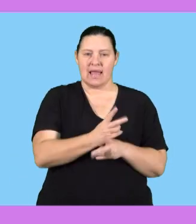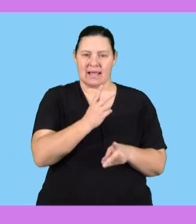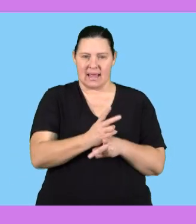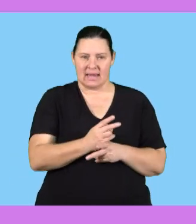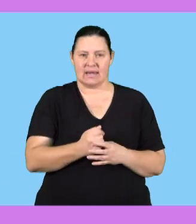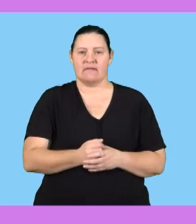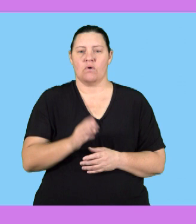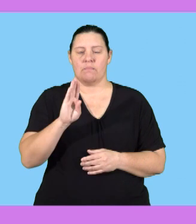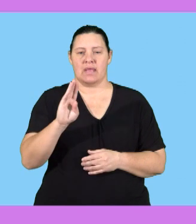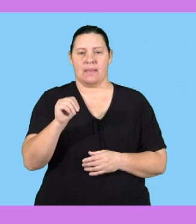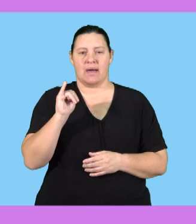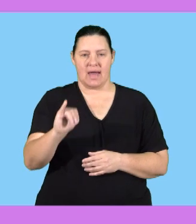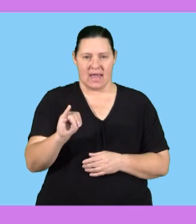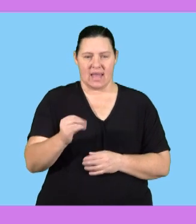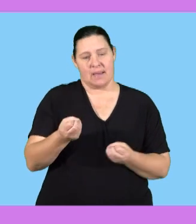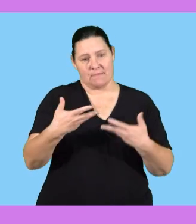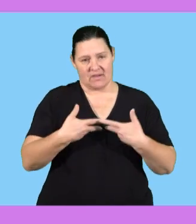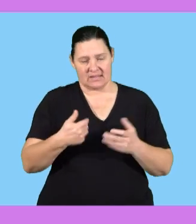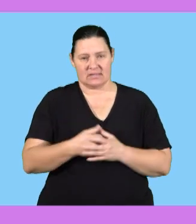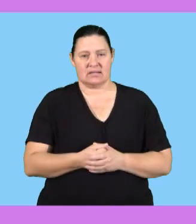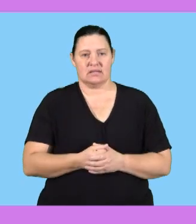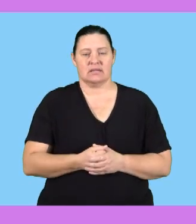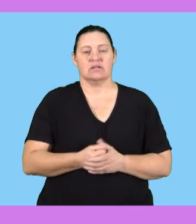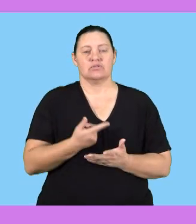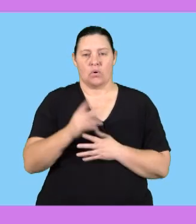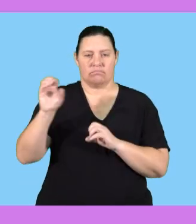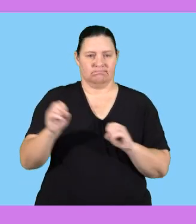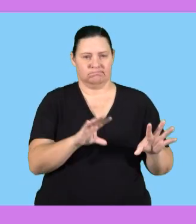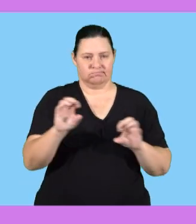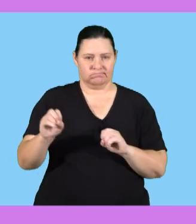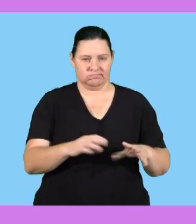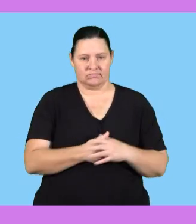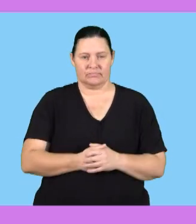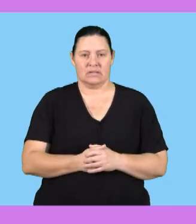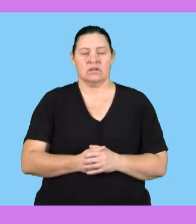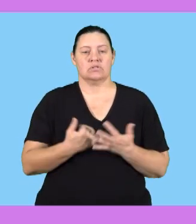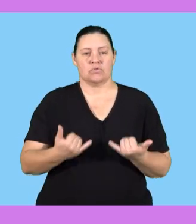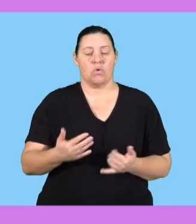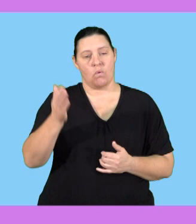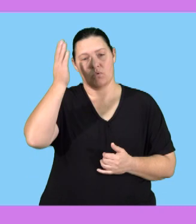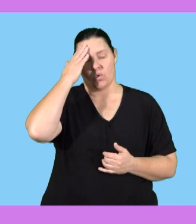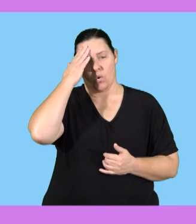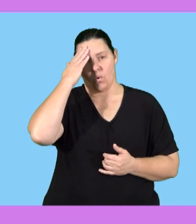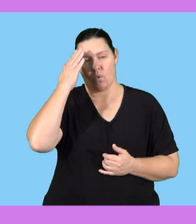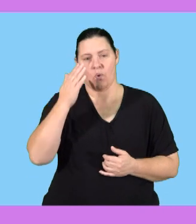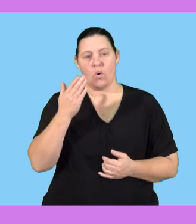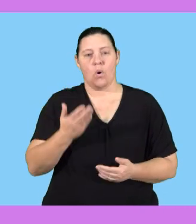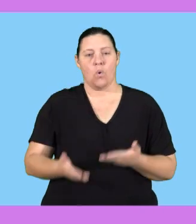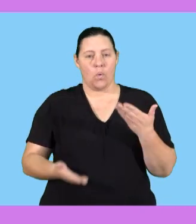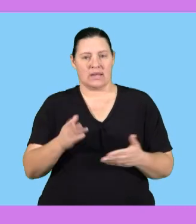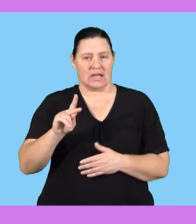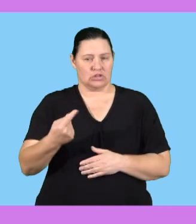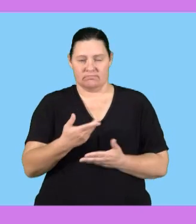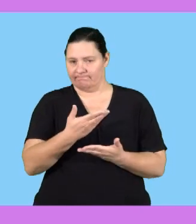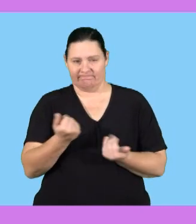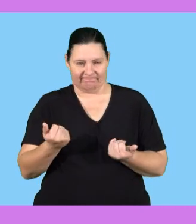the formula for BMI is provided. Step 2, I'm going to substitute, right? So do I know what the weight in kilogram